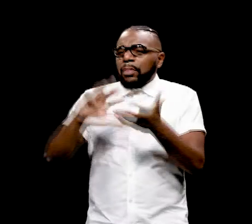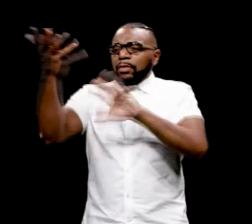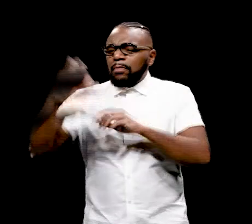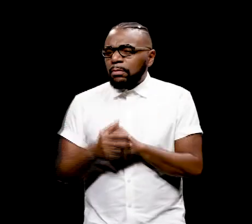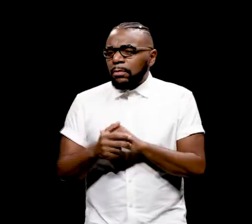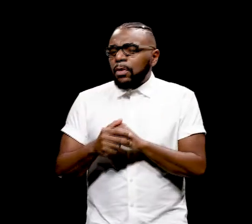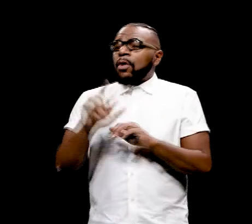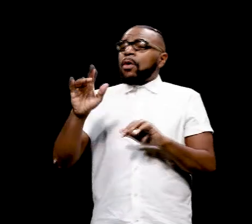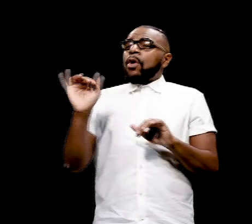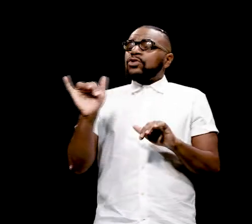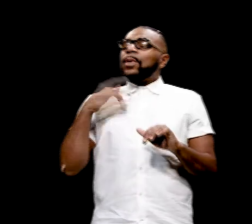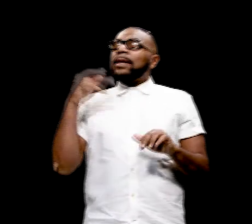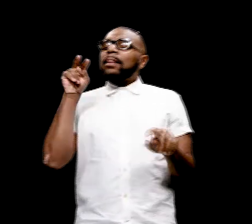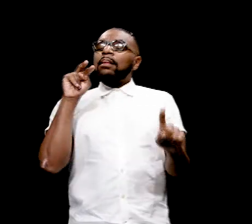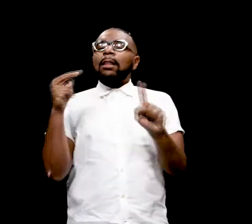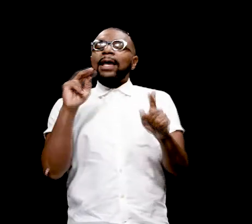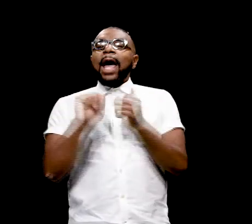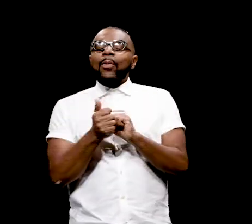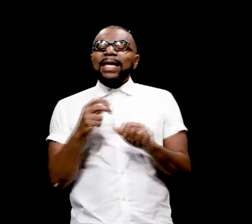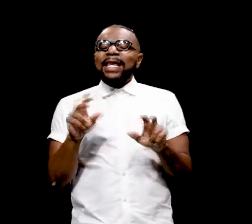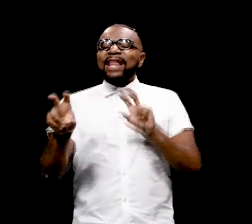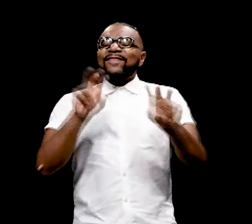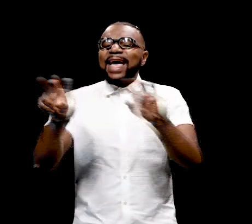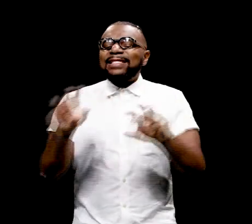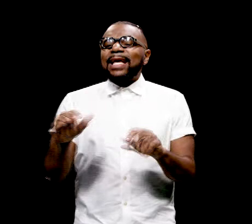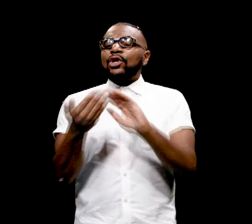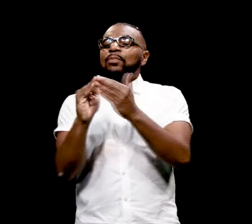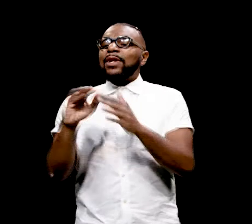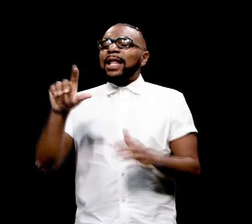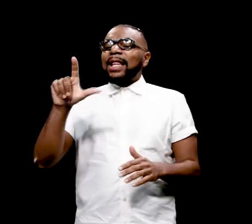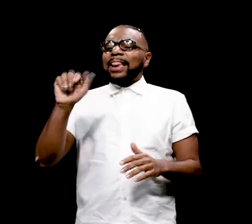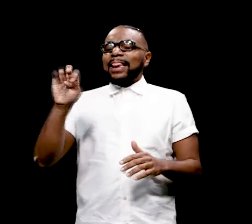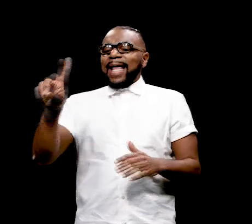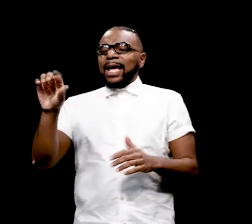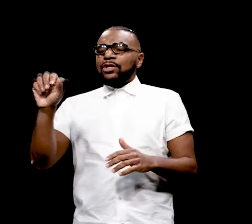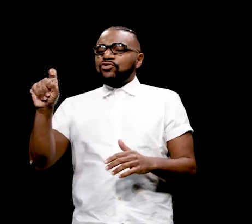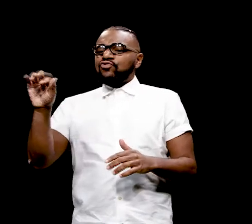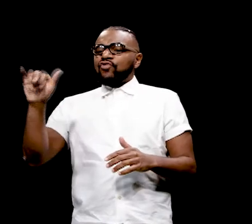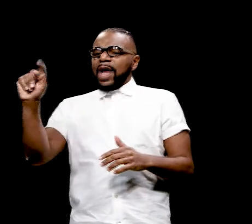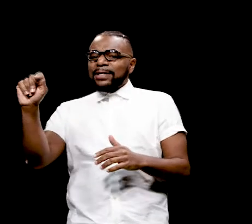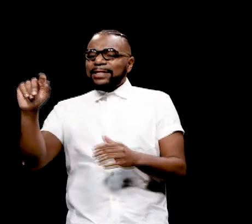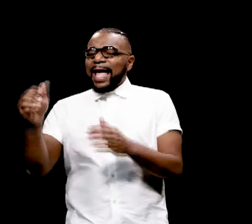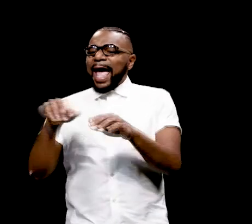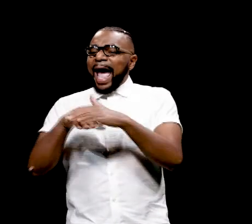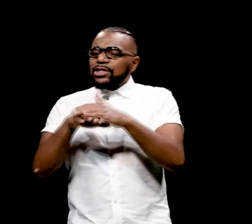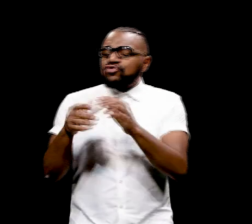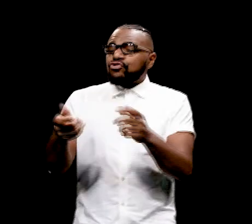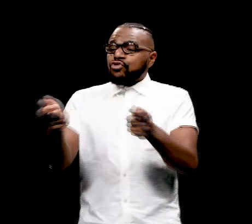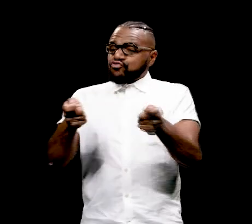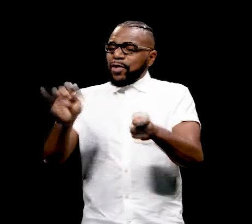at how we can invest in community land trusts, access to ownership and control over the land, which